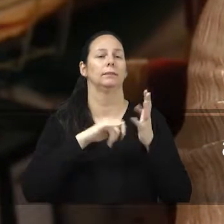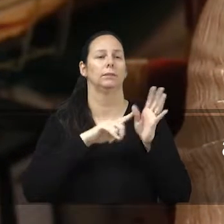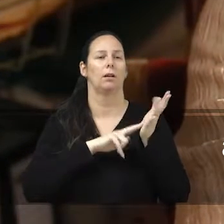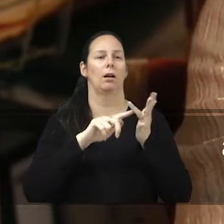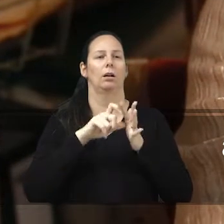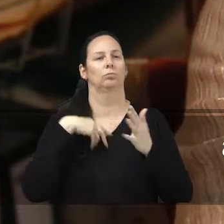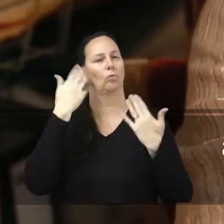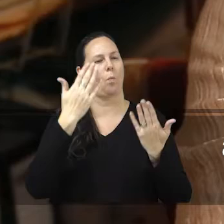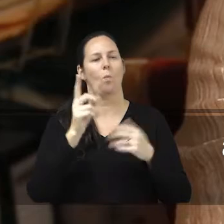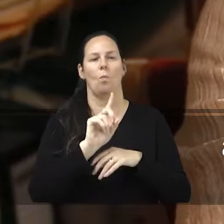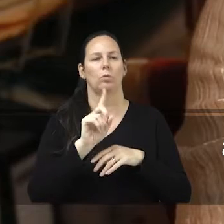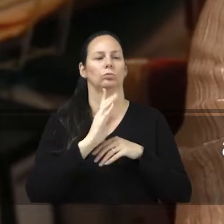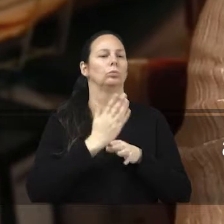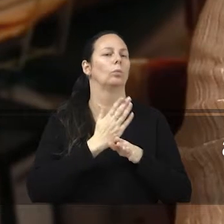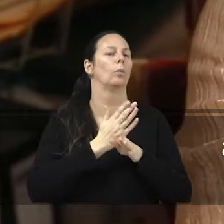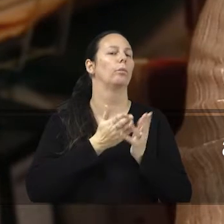And